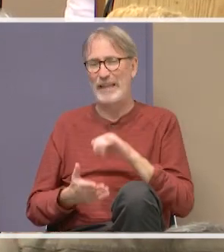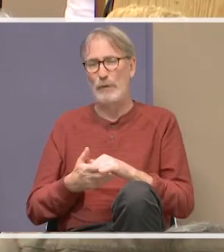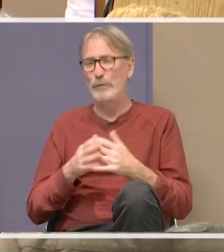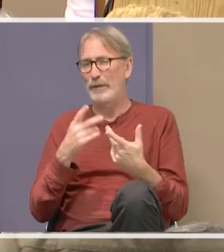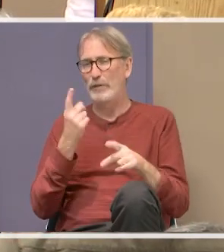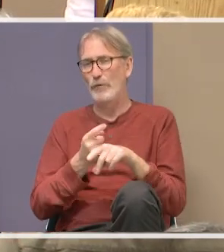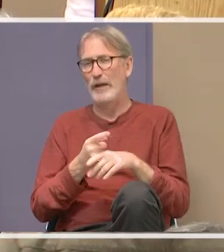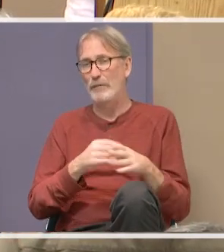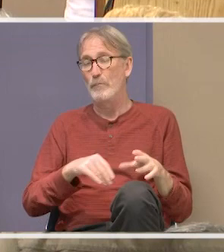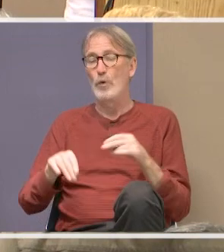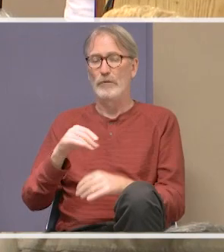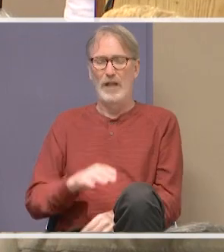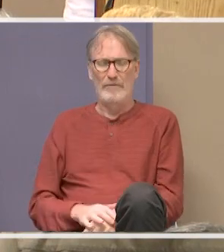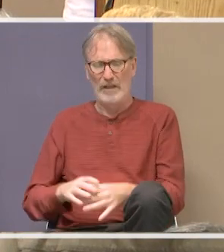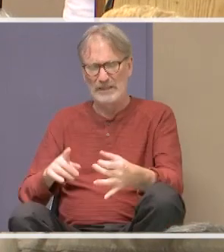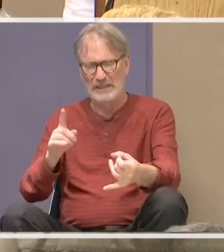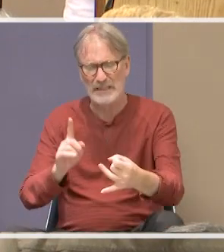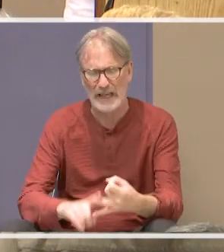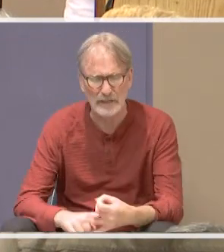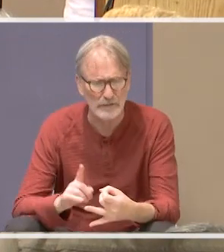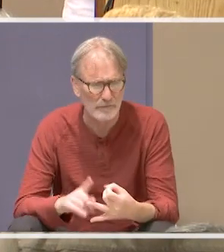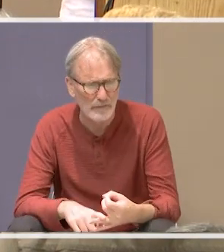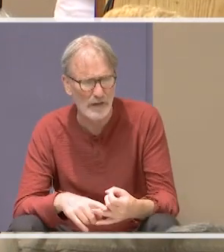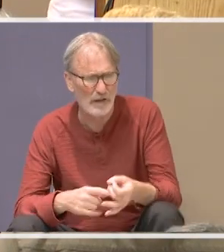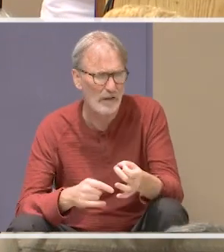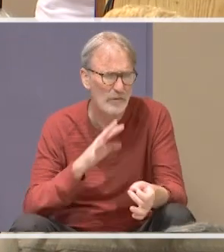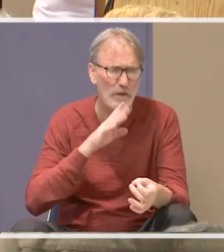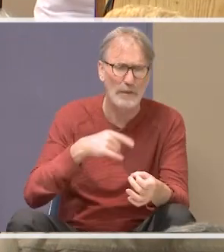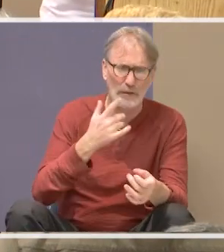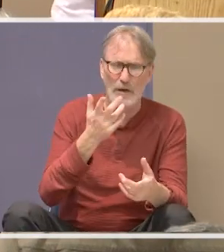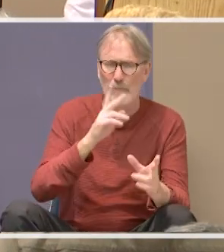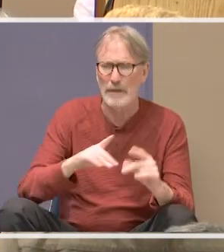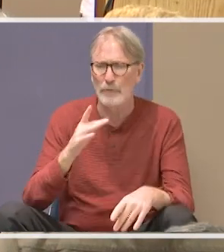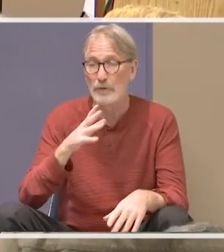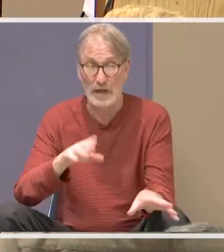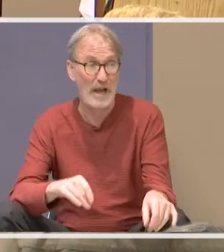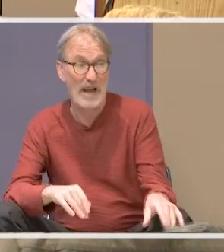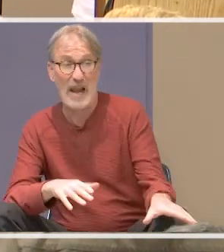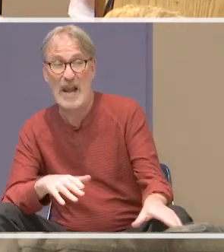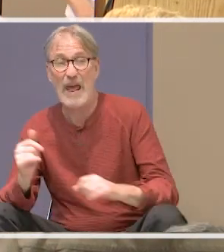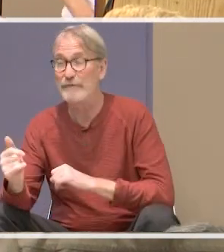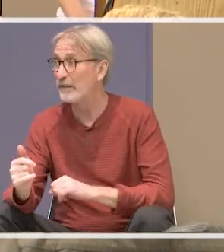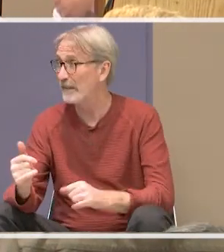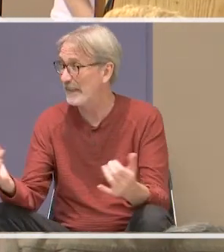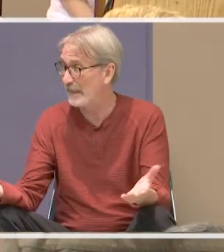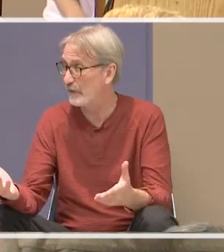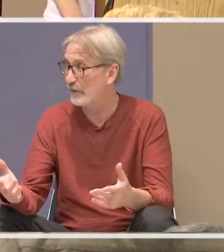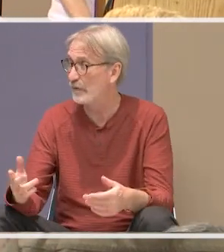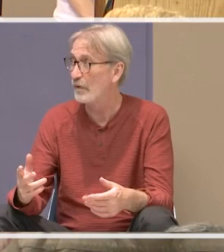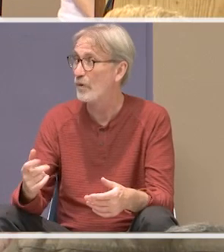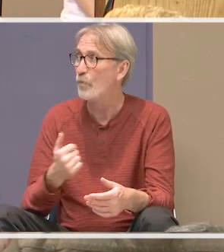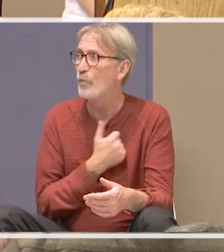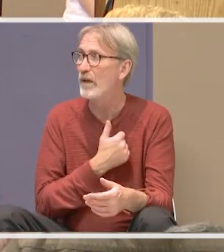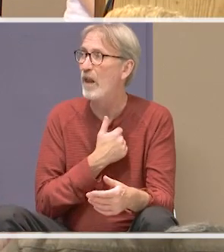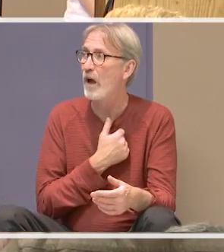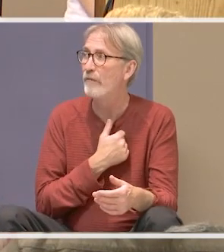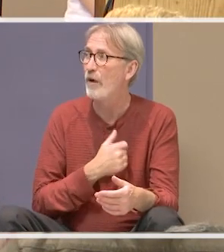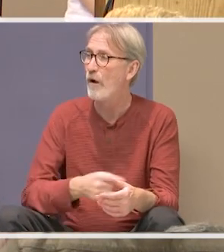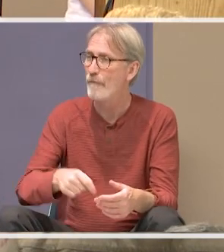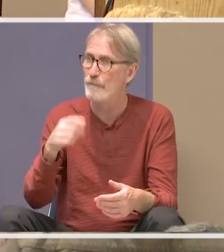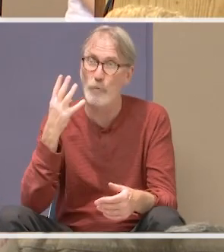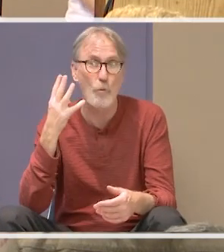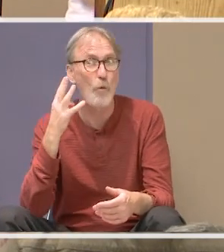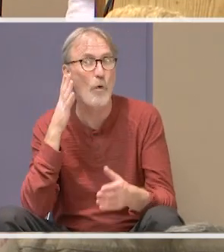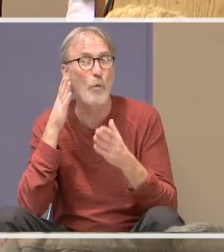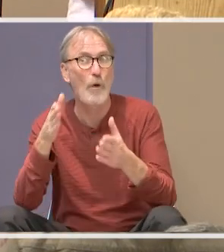move. Second, I said about ending off. Since people moved out of the neighborhood, we love a four-way